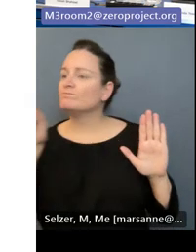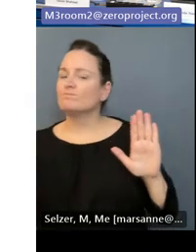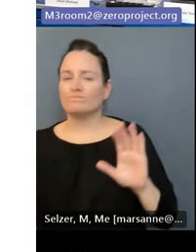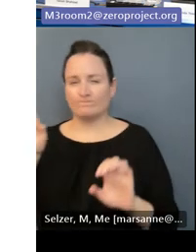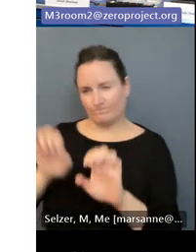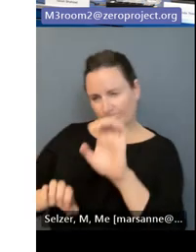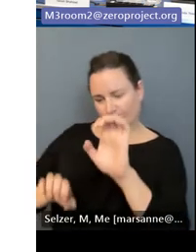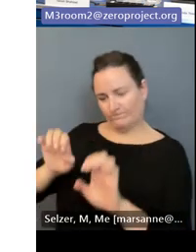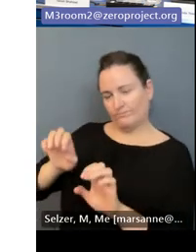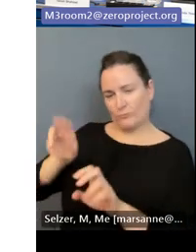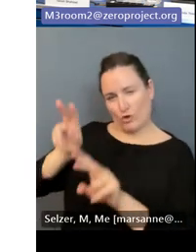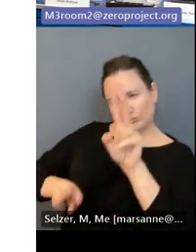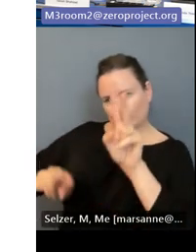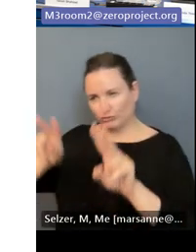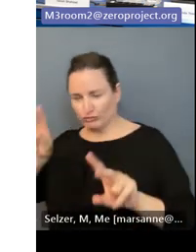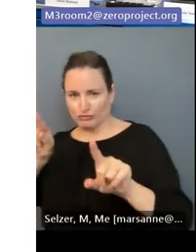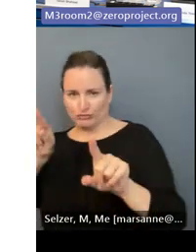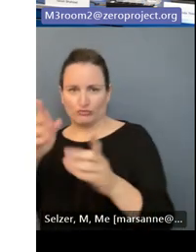work with,